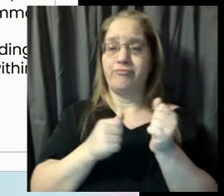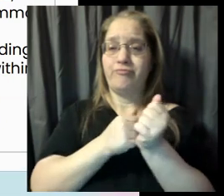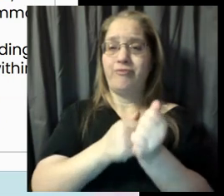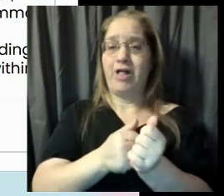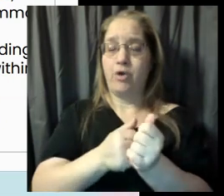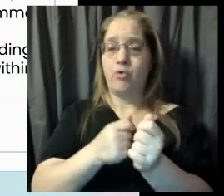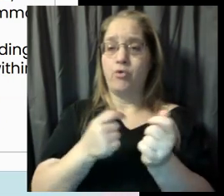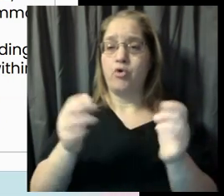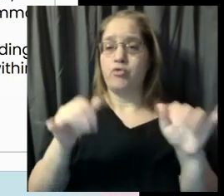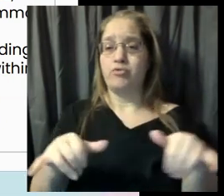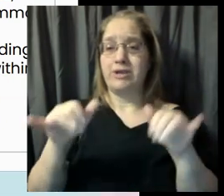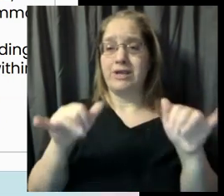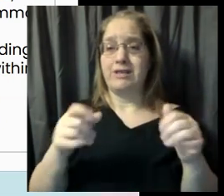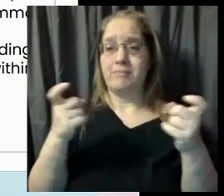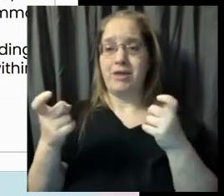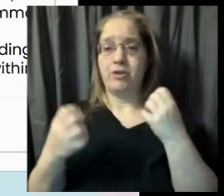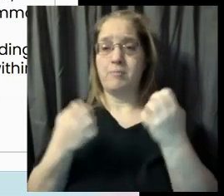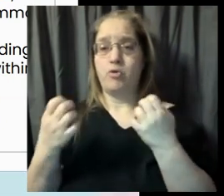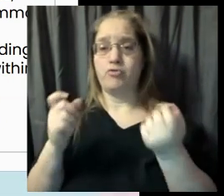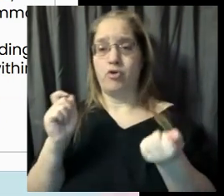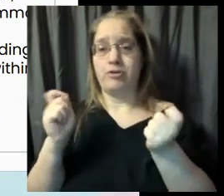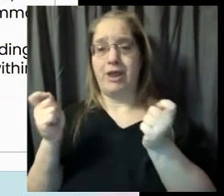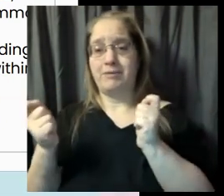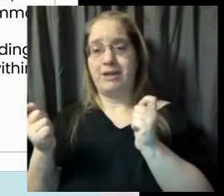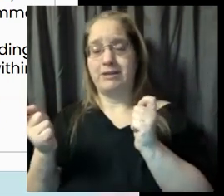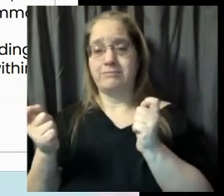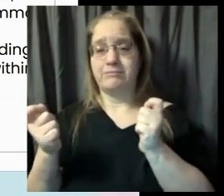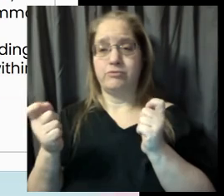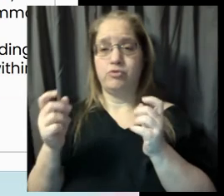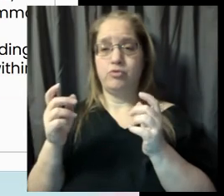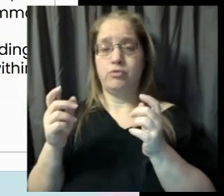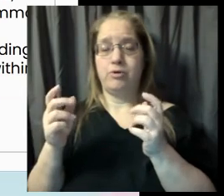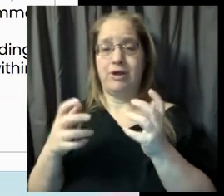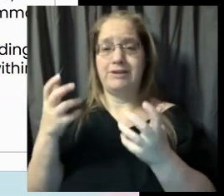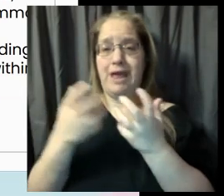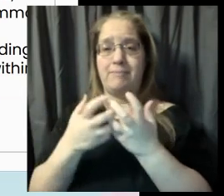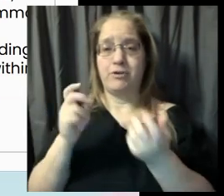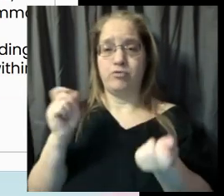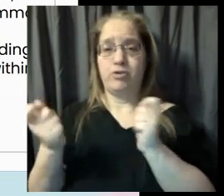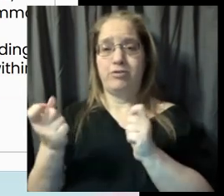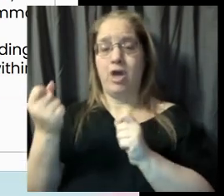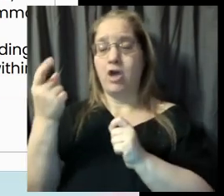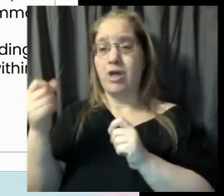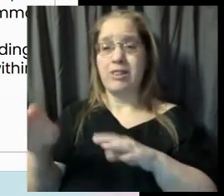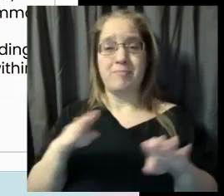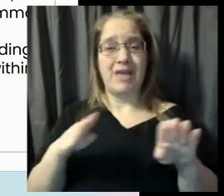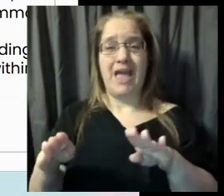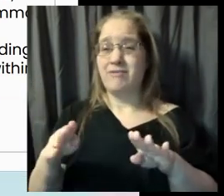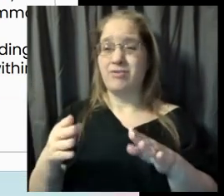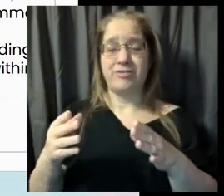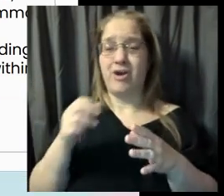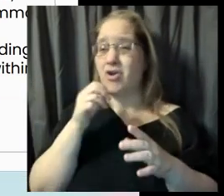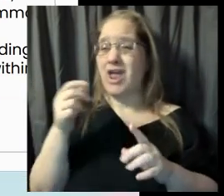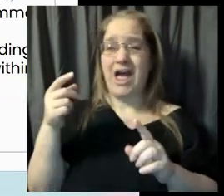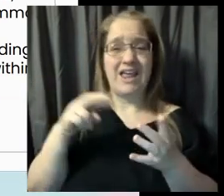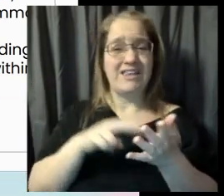to changes. It is important to remember that these behaviors are not necessarily intentional. They often point to